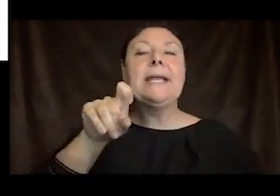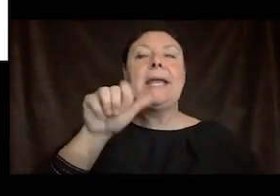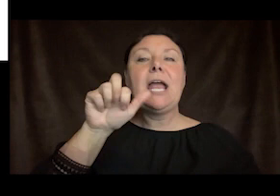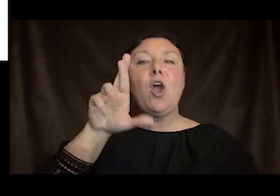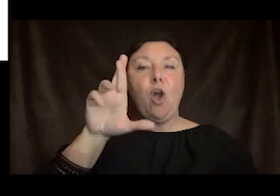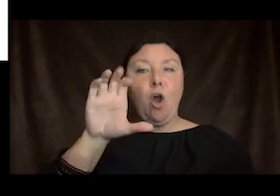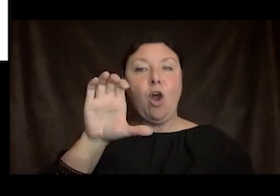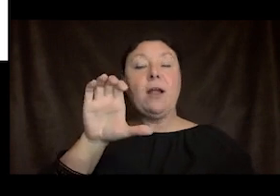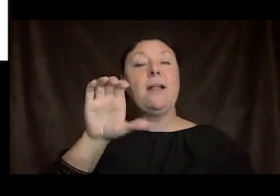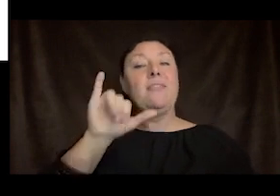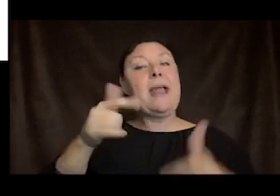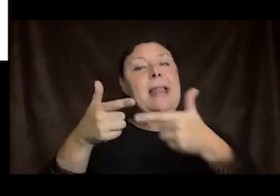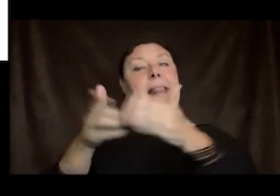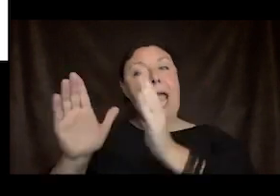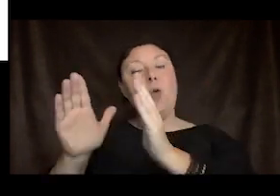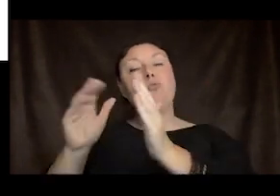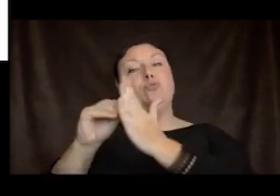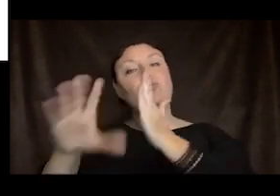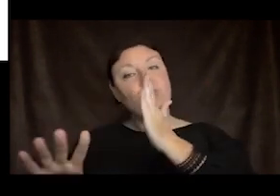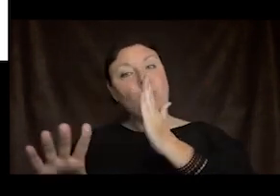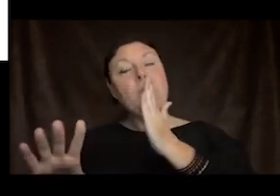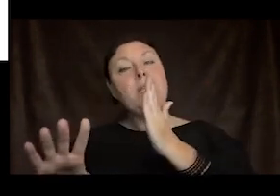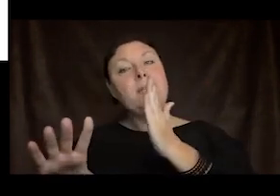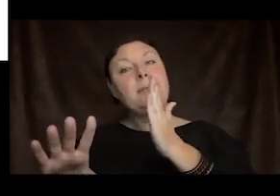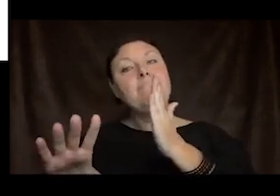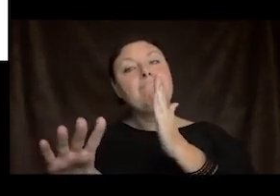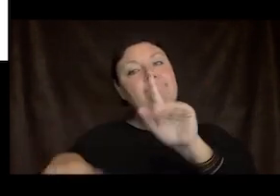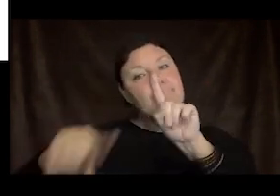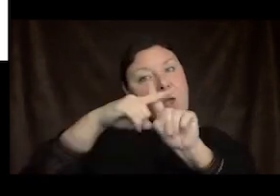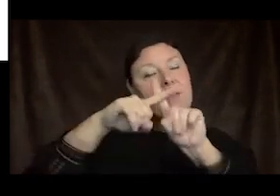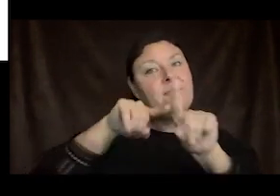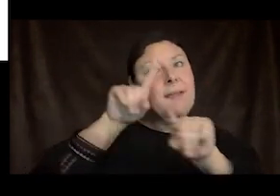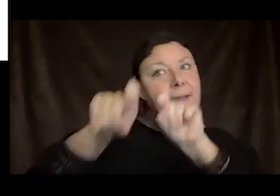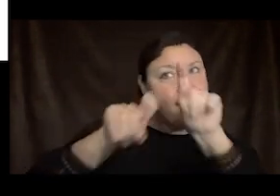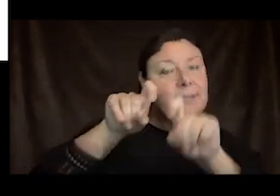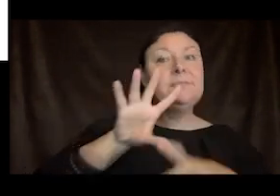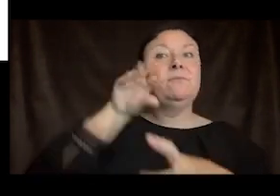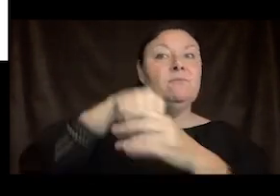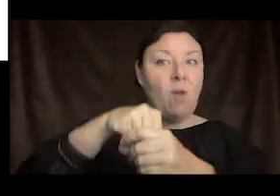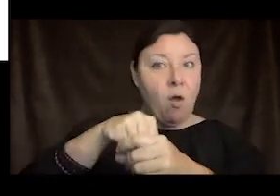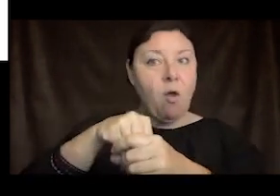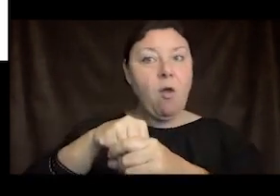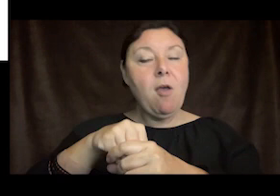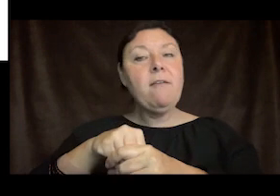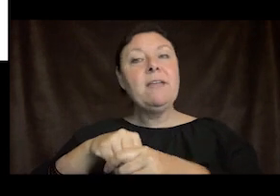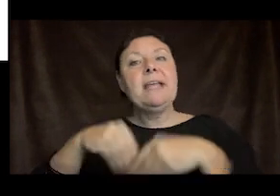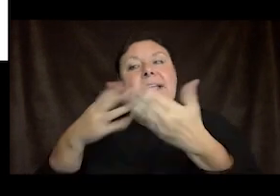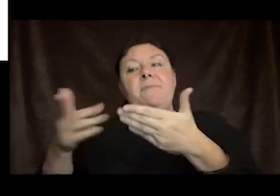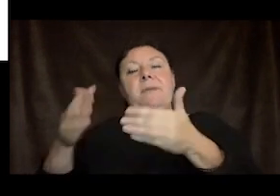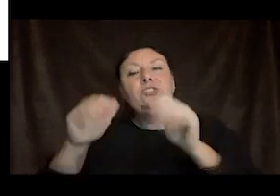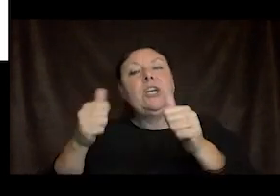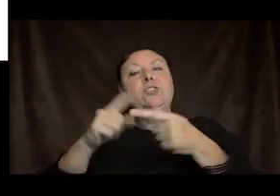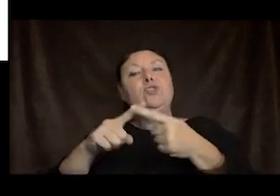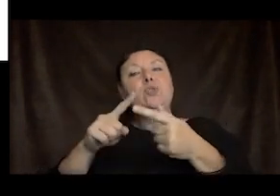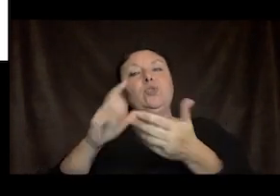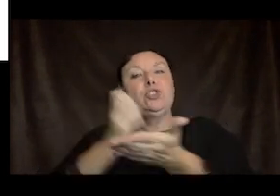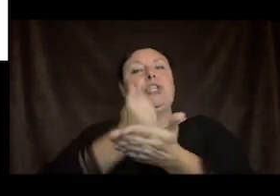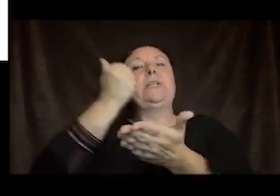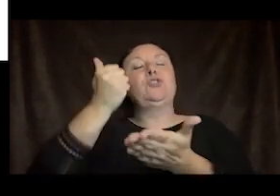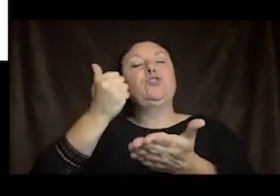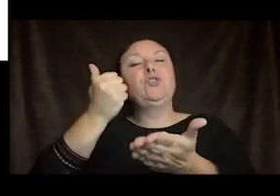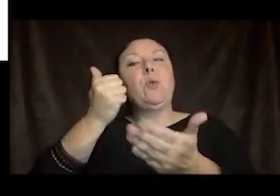a democratic society gives us ways in which we can redress not only our grievances, but we can